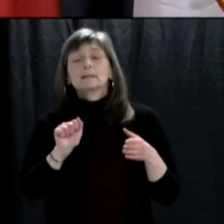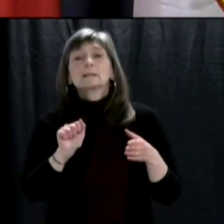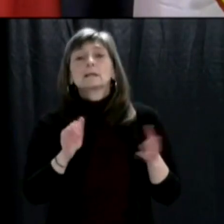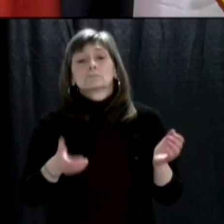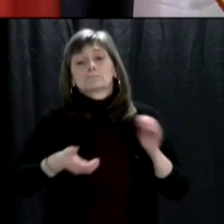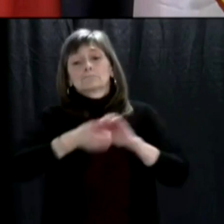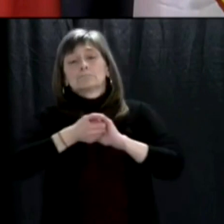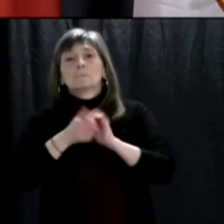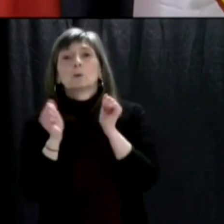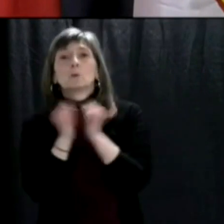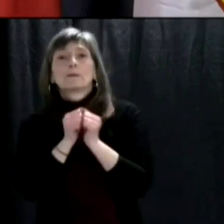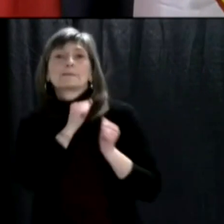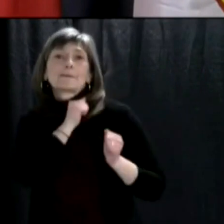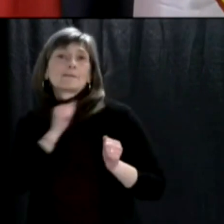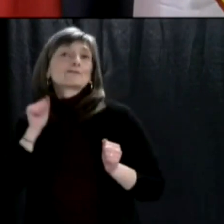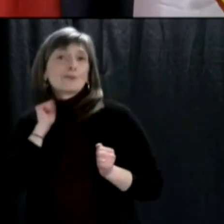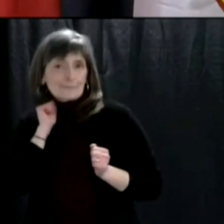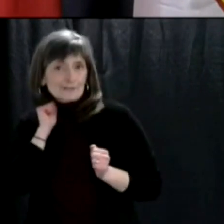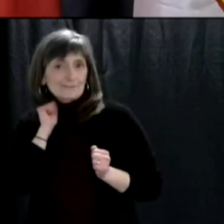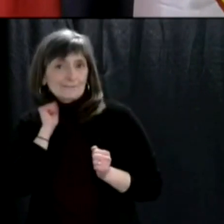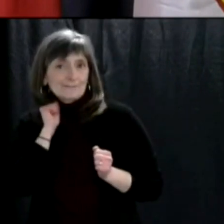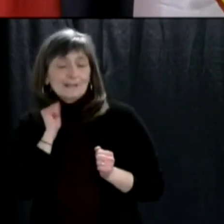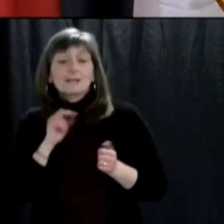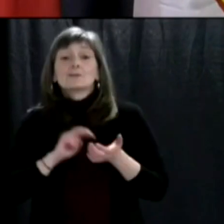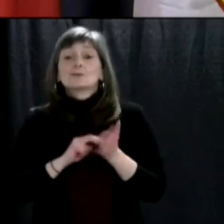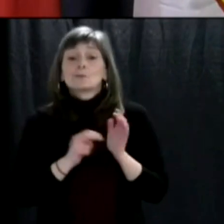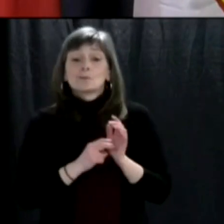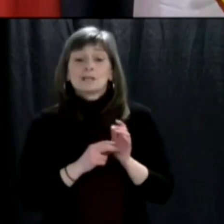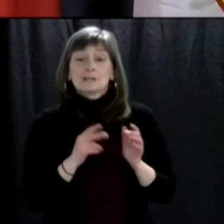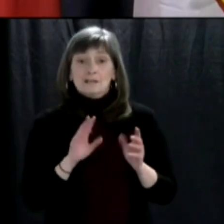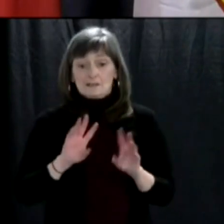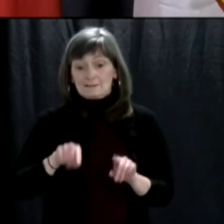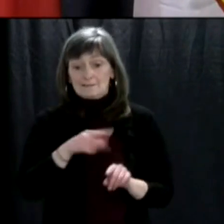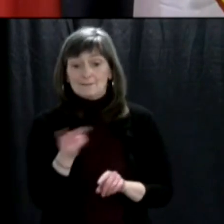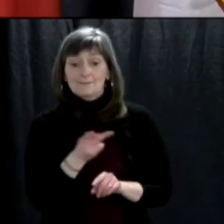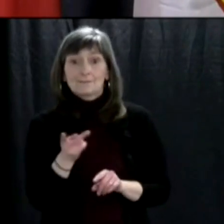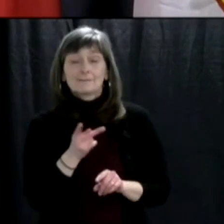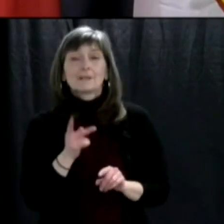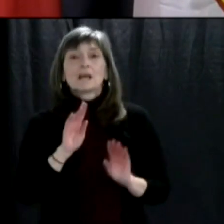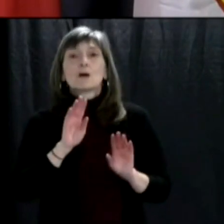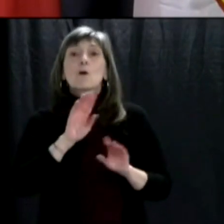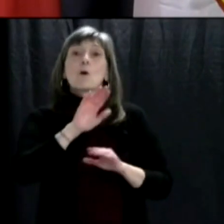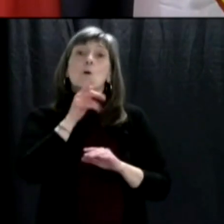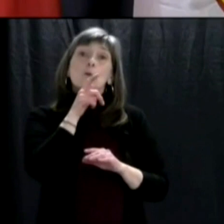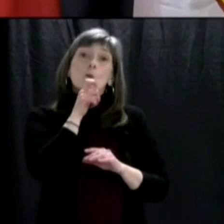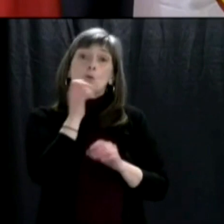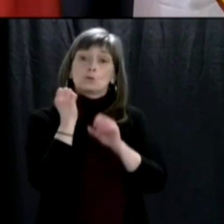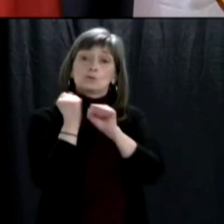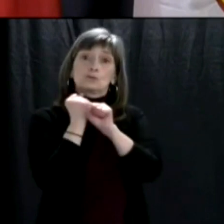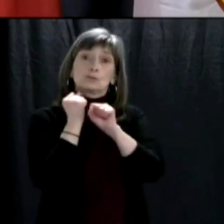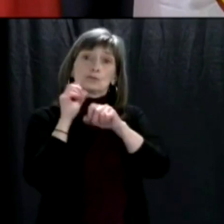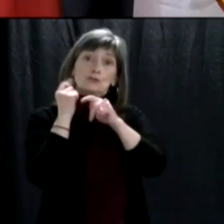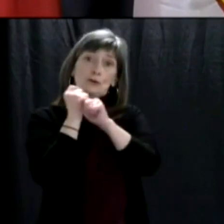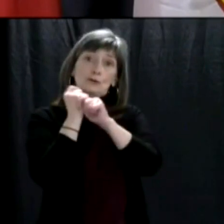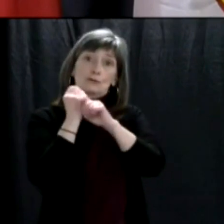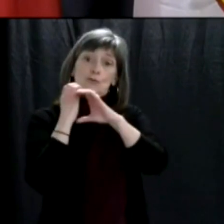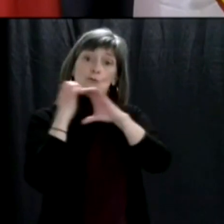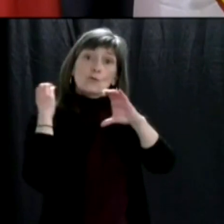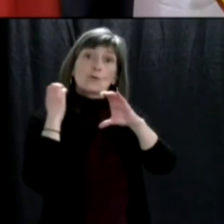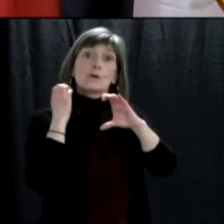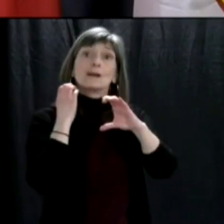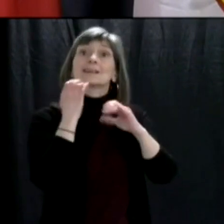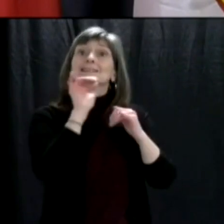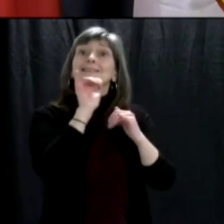the Salvation Army, to provide commercial truckers with supper who are overnighting, waiting for the Port of Ass